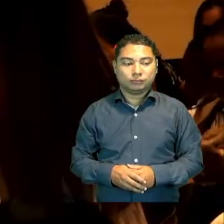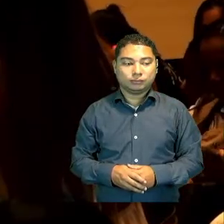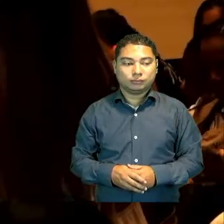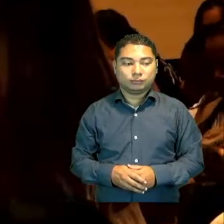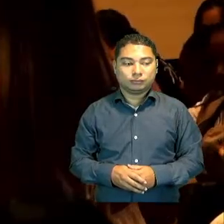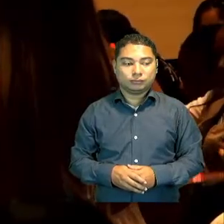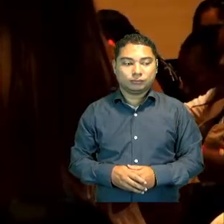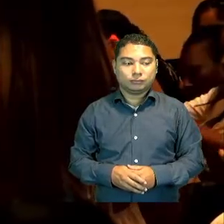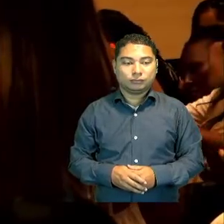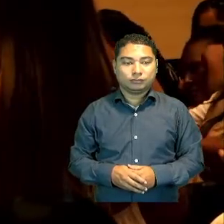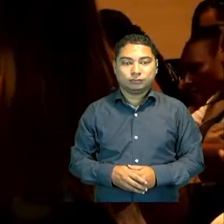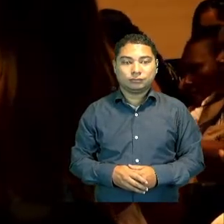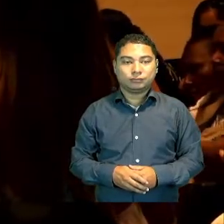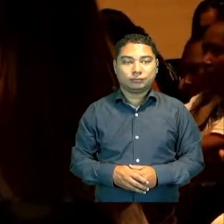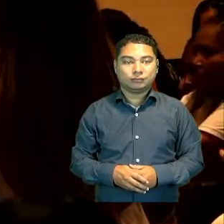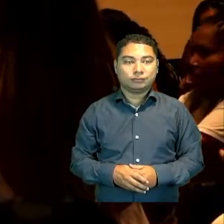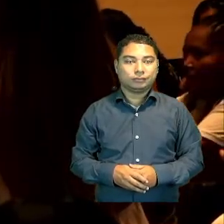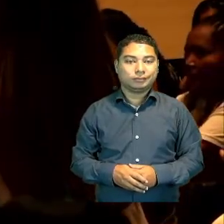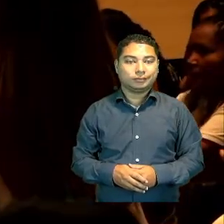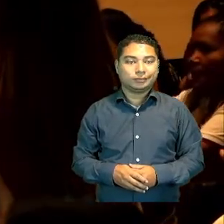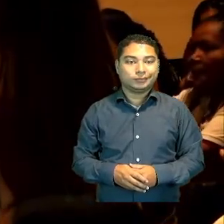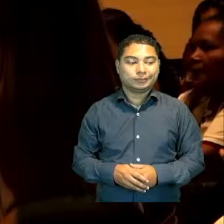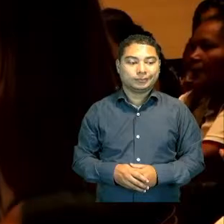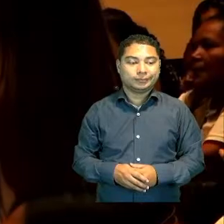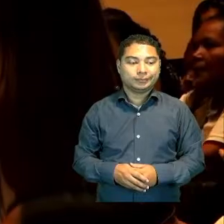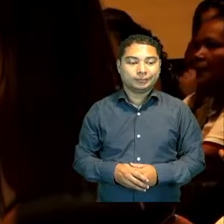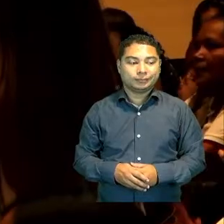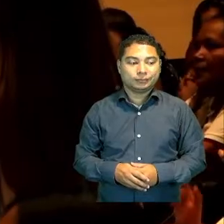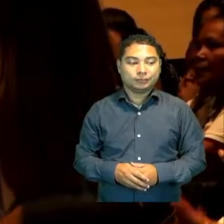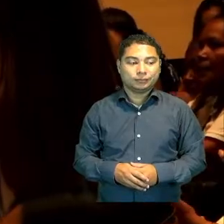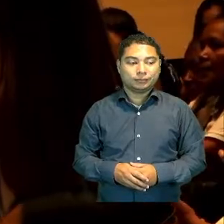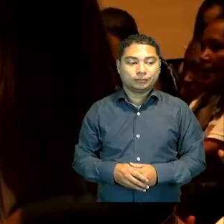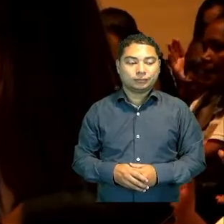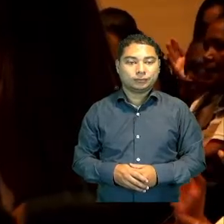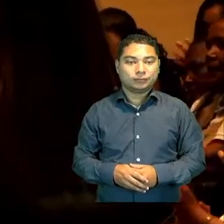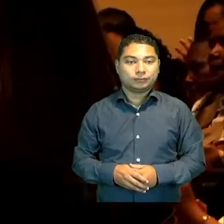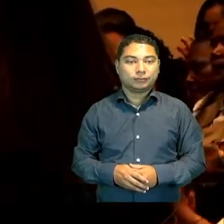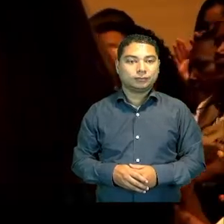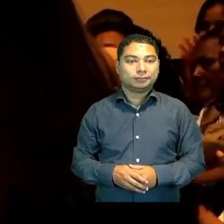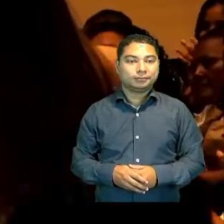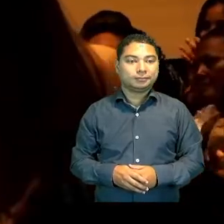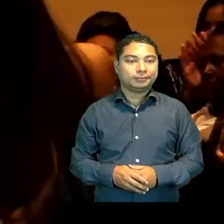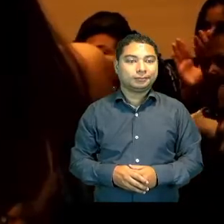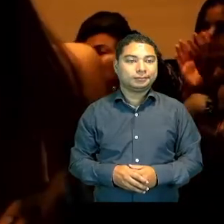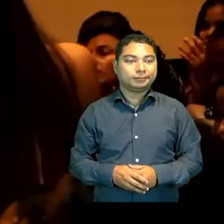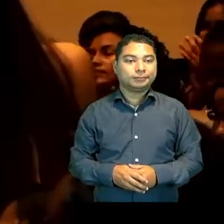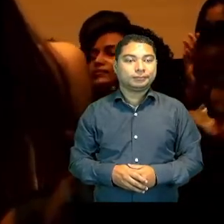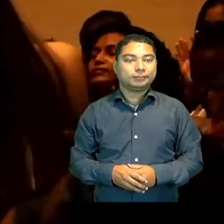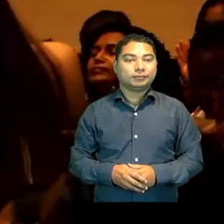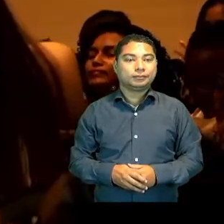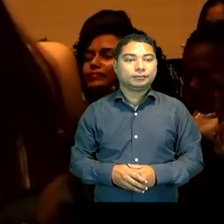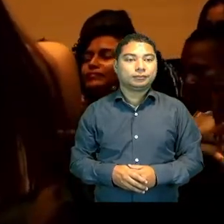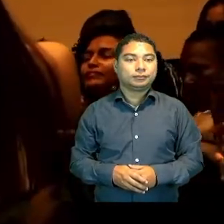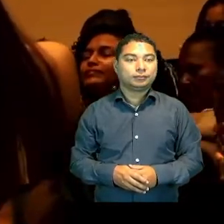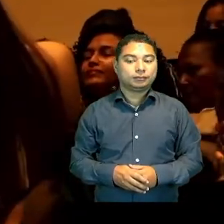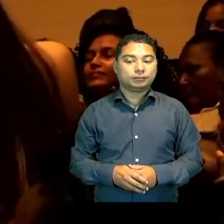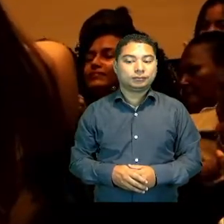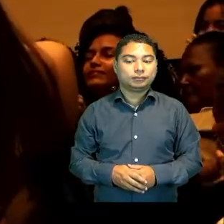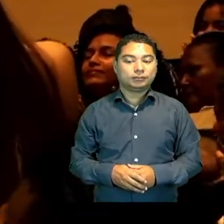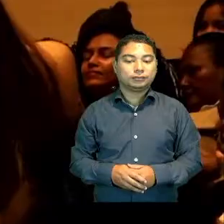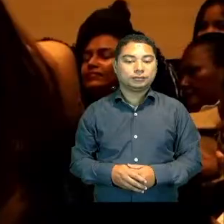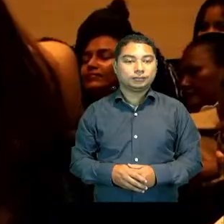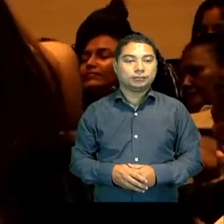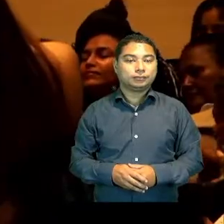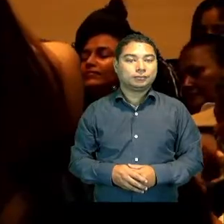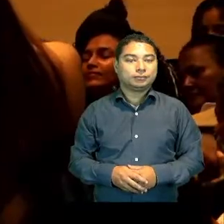más fuerza y To be stronger, to be more rebellious. To be stronger and we can be